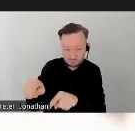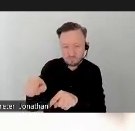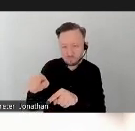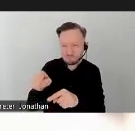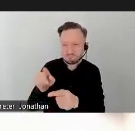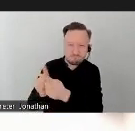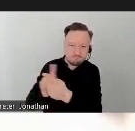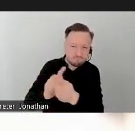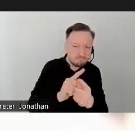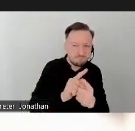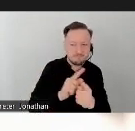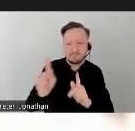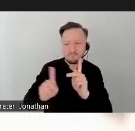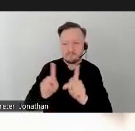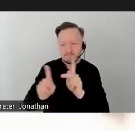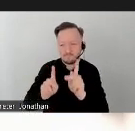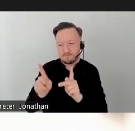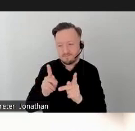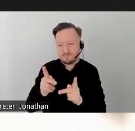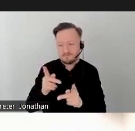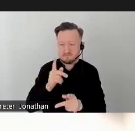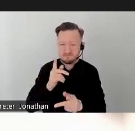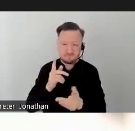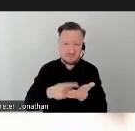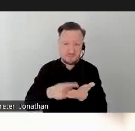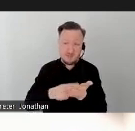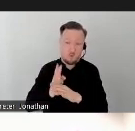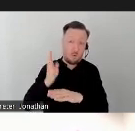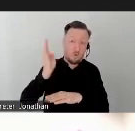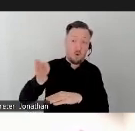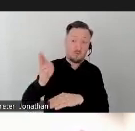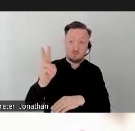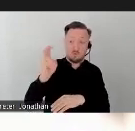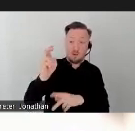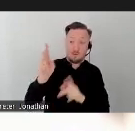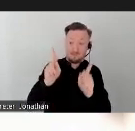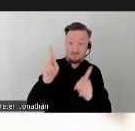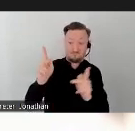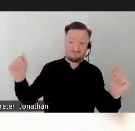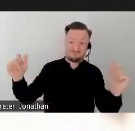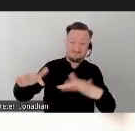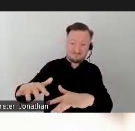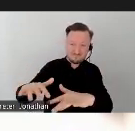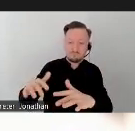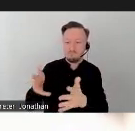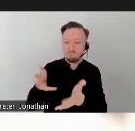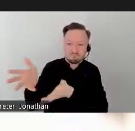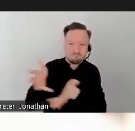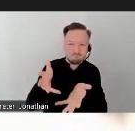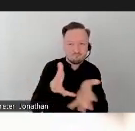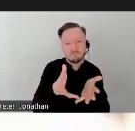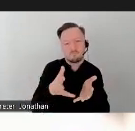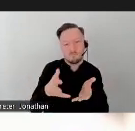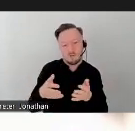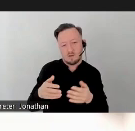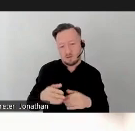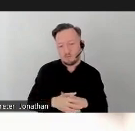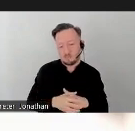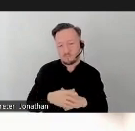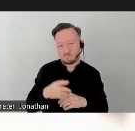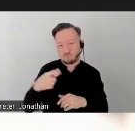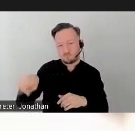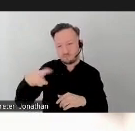We're talking in many cases over 200 individuals that frequent this location for the various services that are